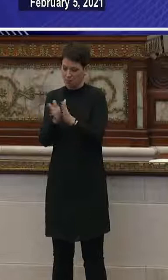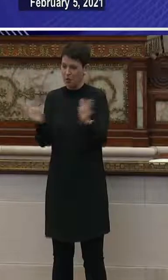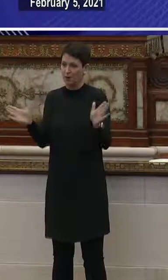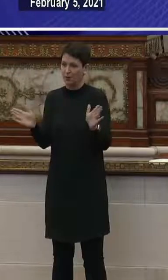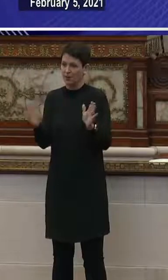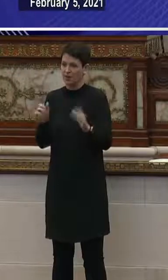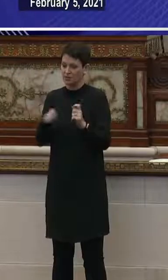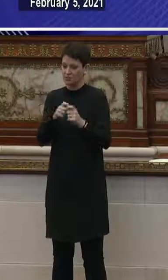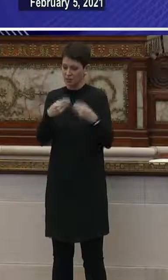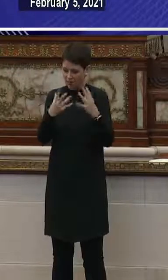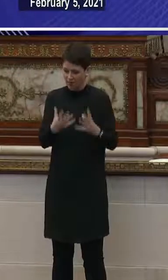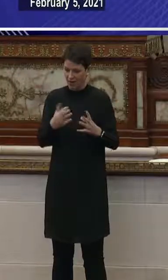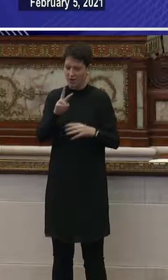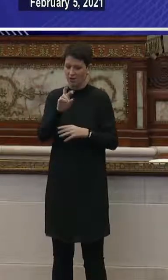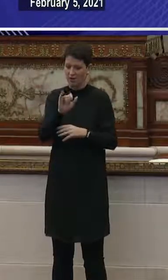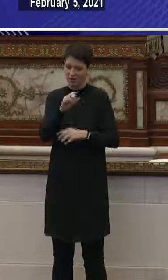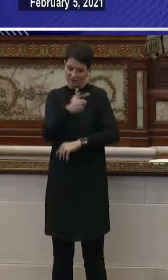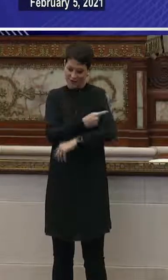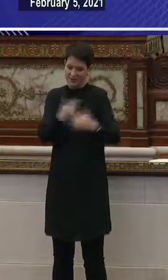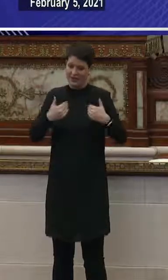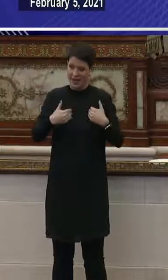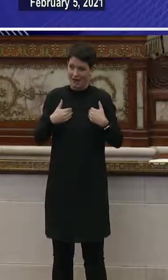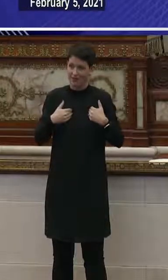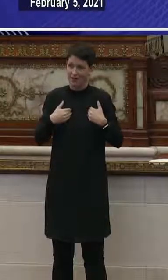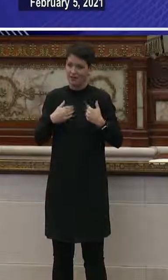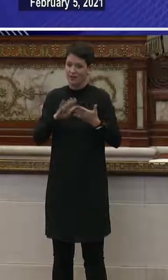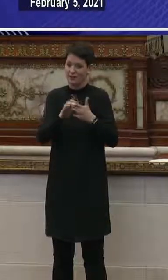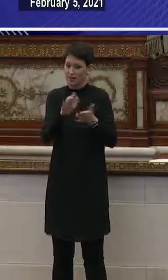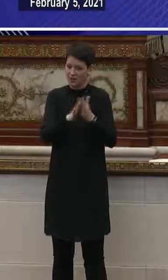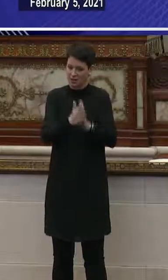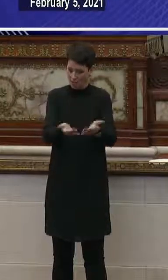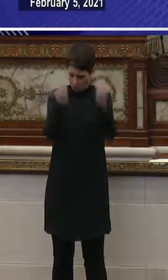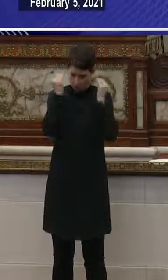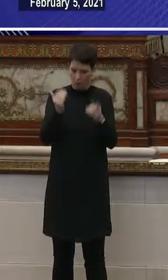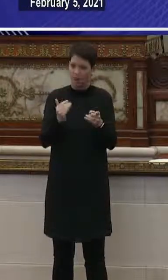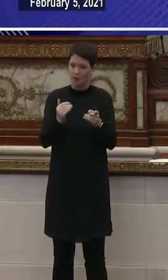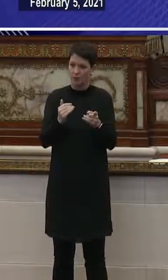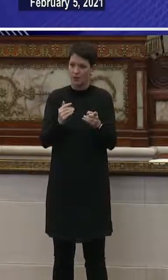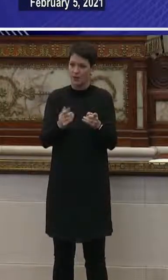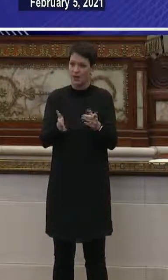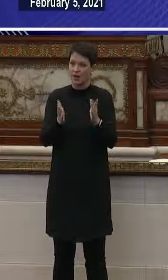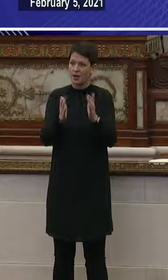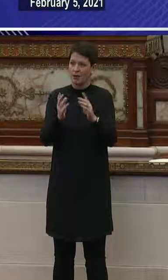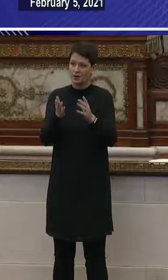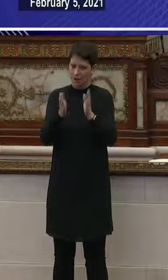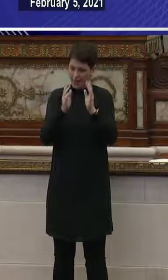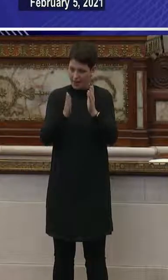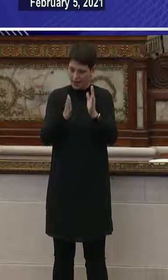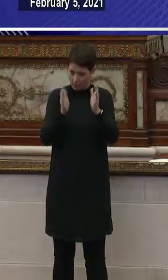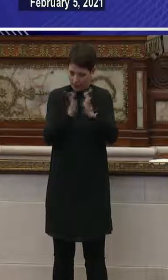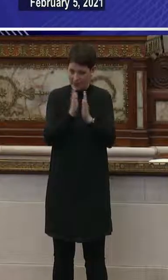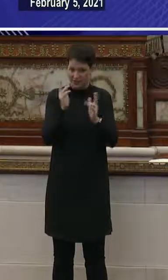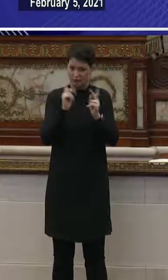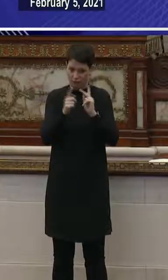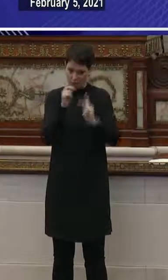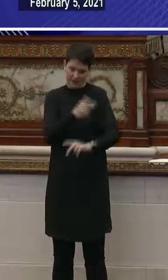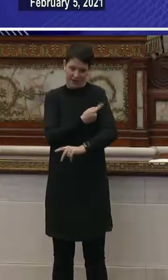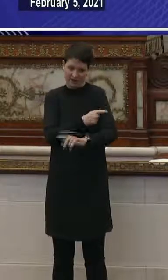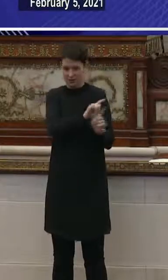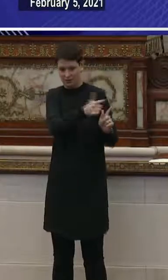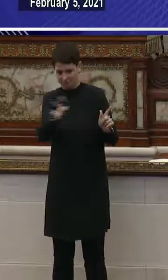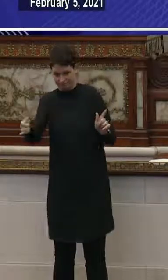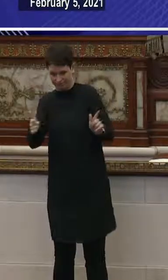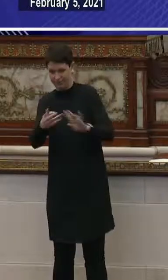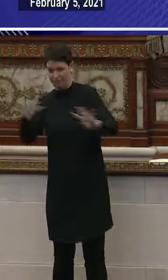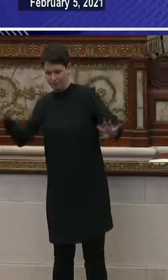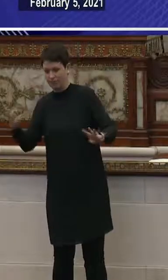certain provider has vaccine, they quickly become overwhelmed with requests of people to get vaccinated. So, when